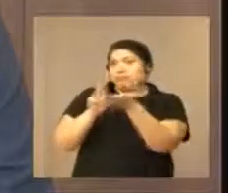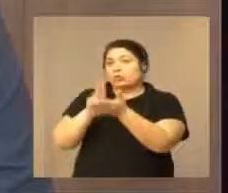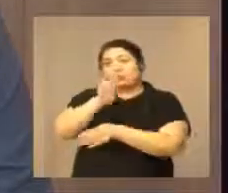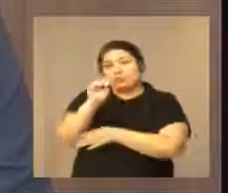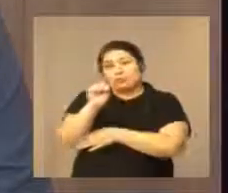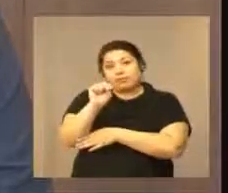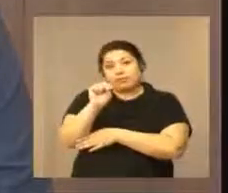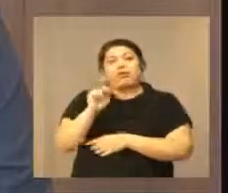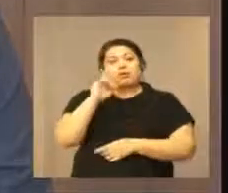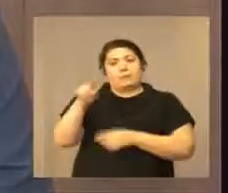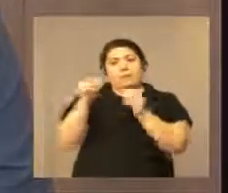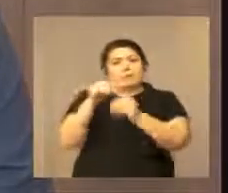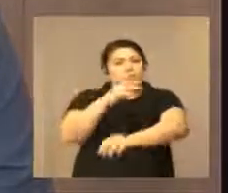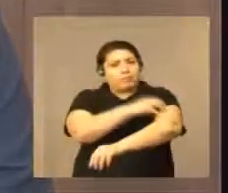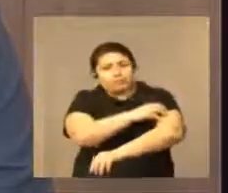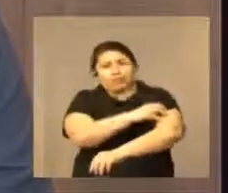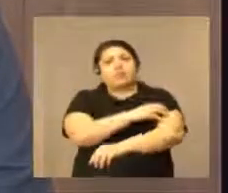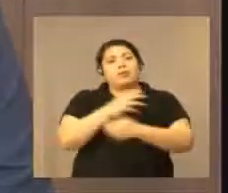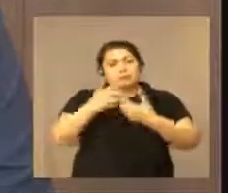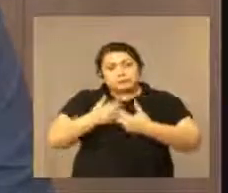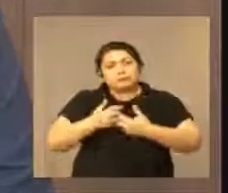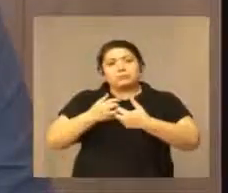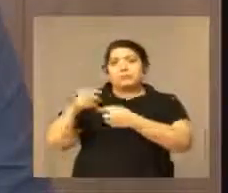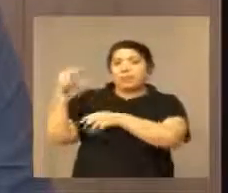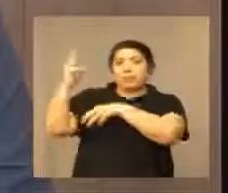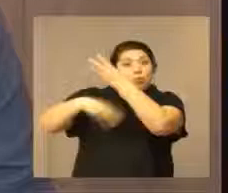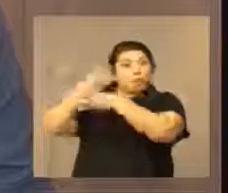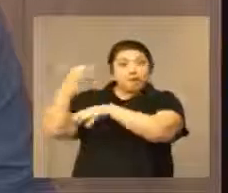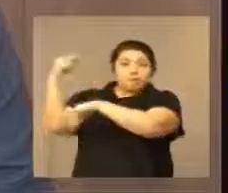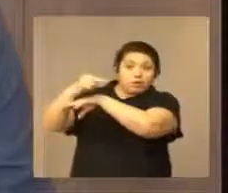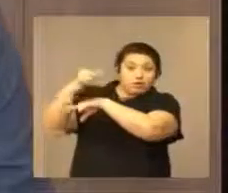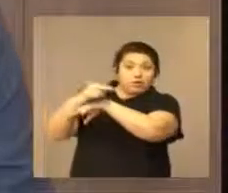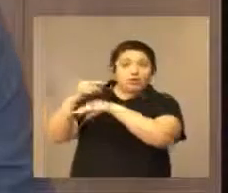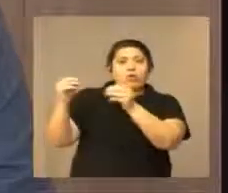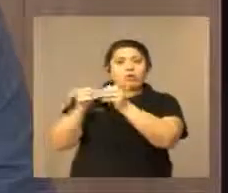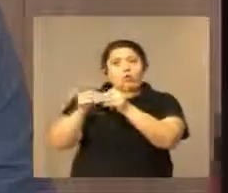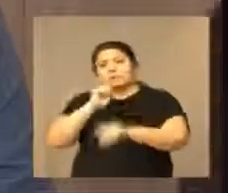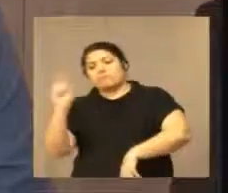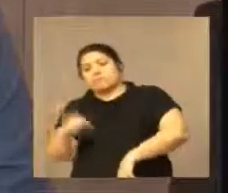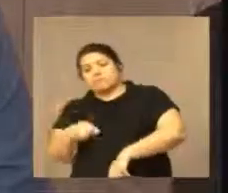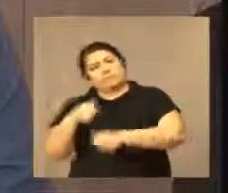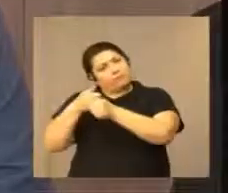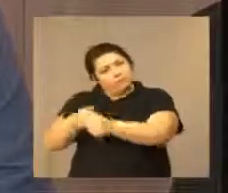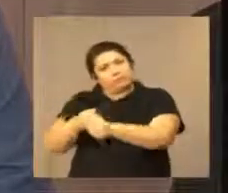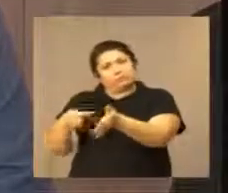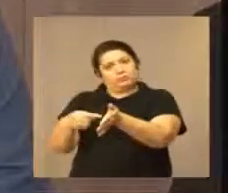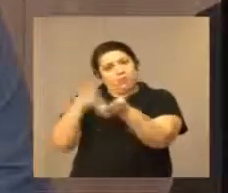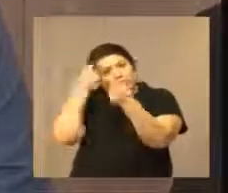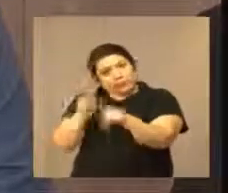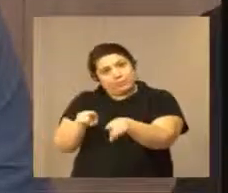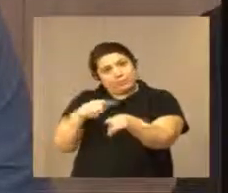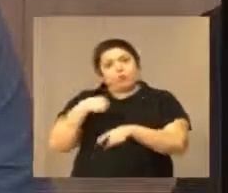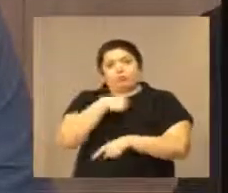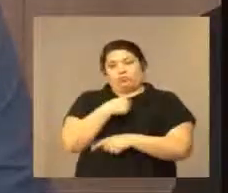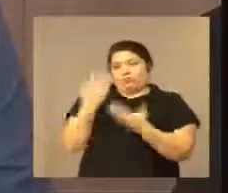greater mechanisms to monitor and to both enforce. And as mentioned, we want to be a part of this.